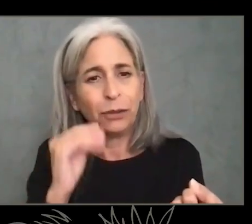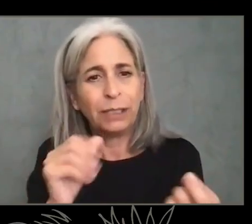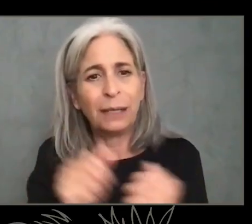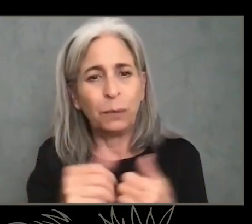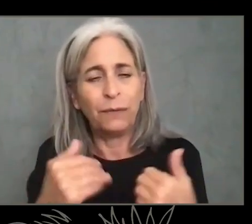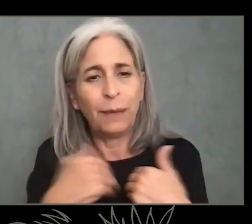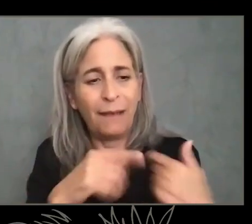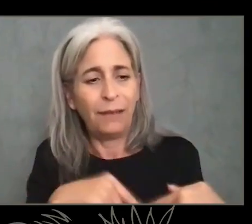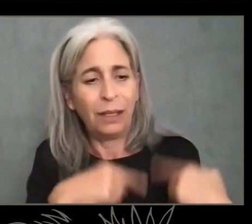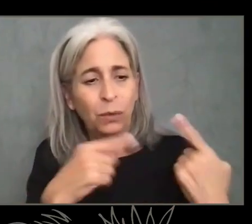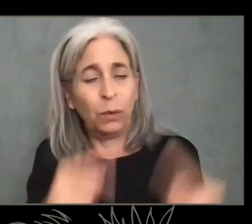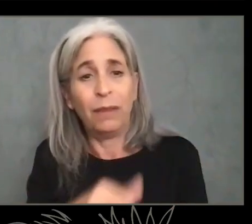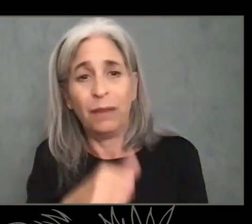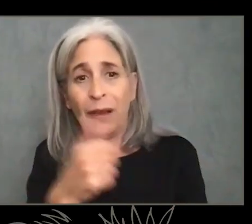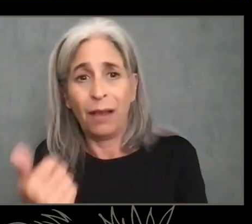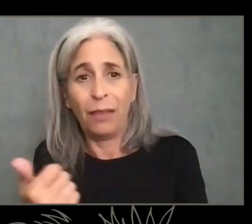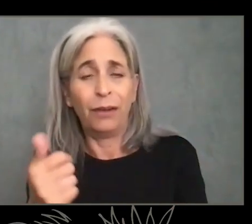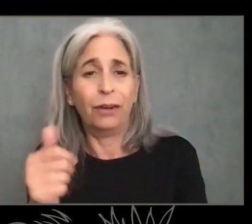having with other